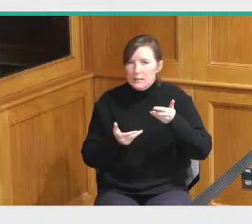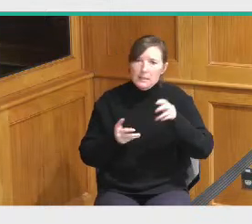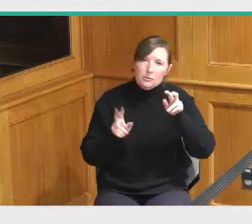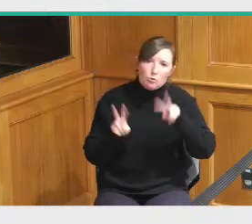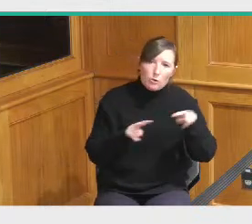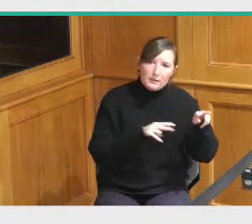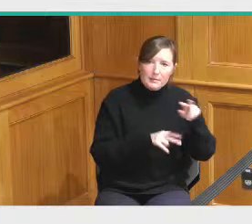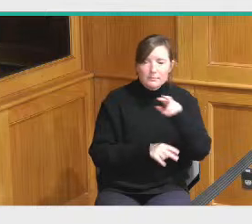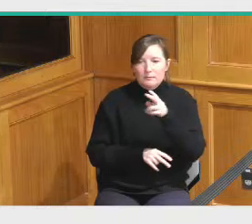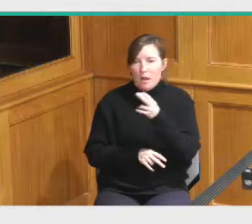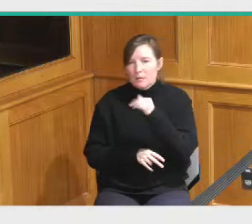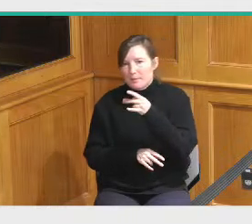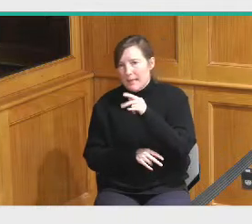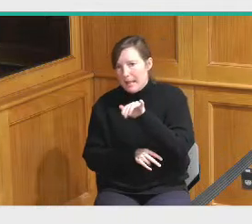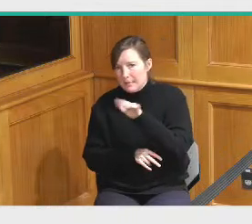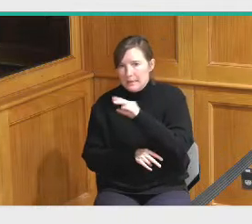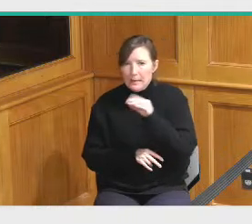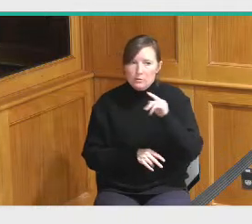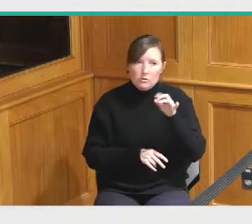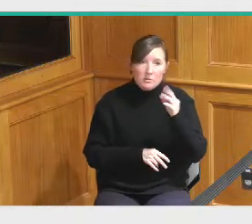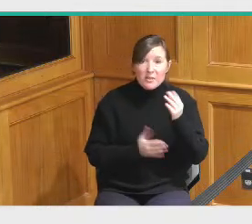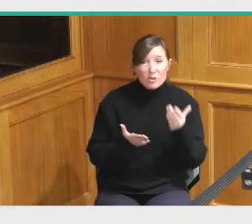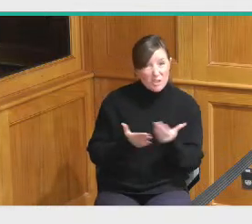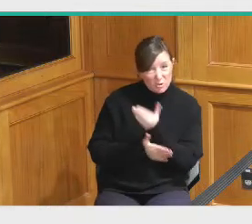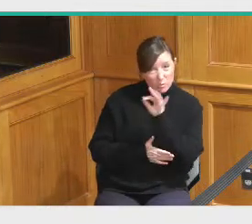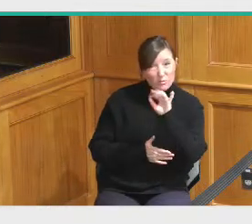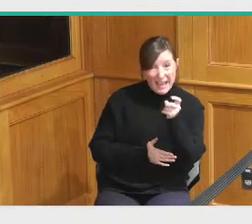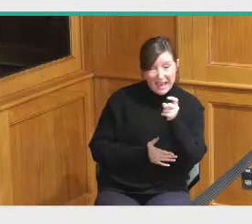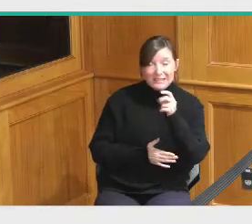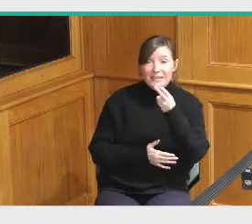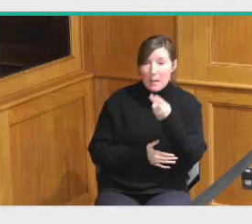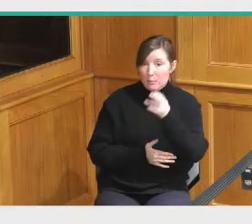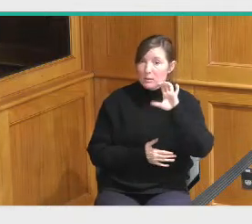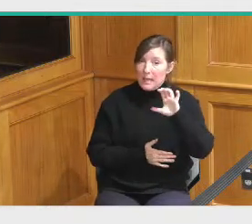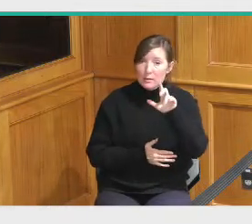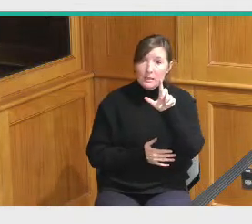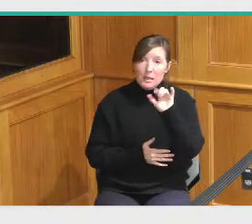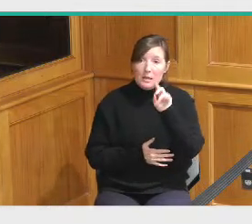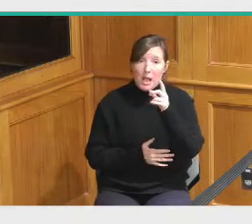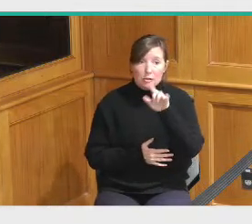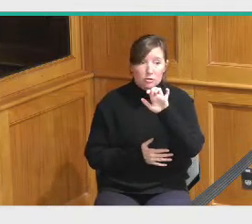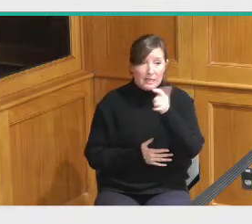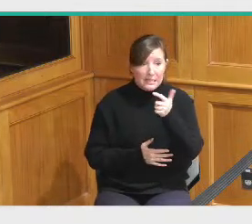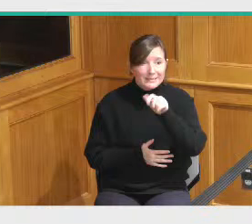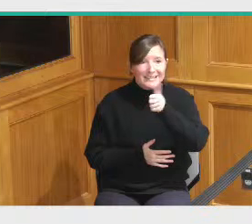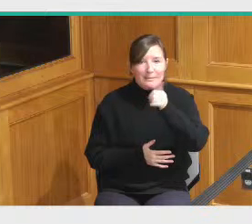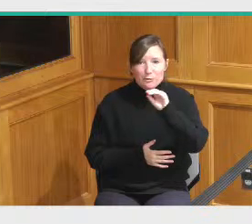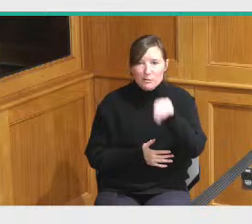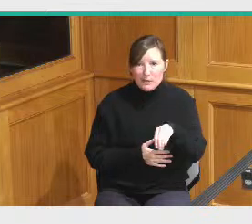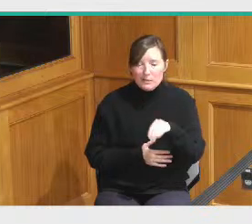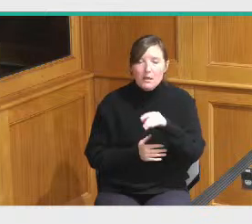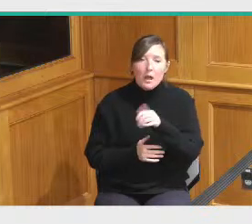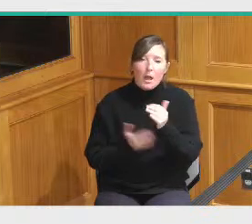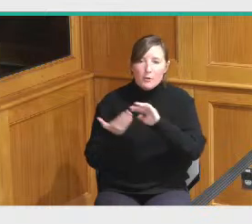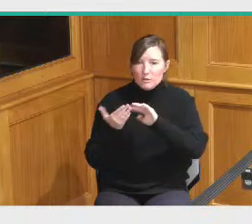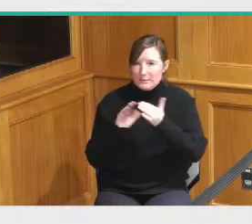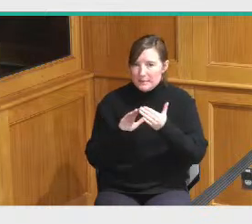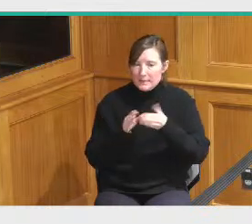have the new Hamilton County lodging tax at 1%, and then we have the various city lodging tax streams. There